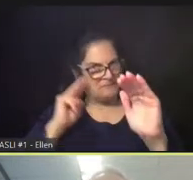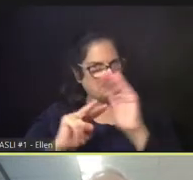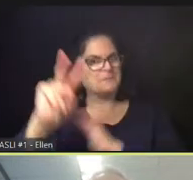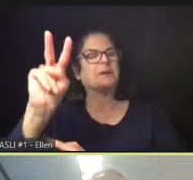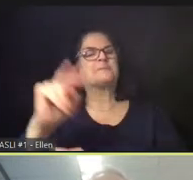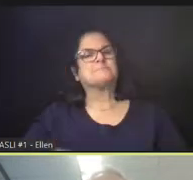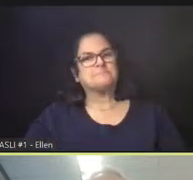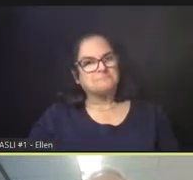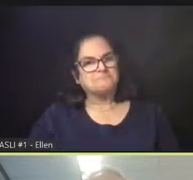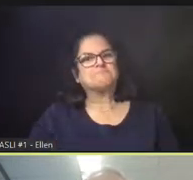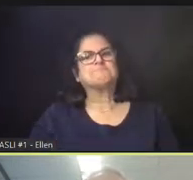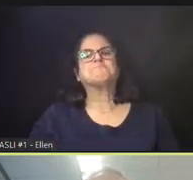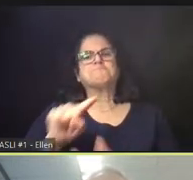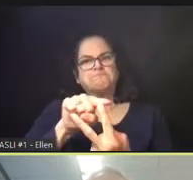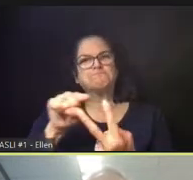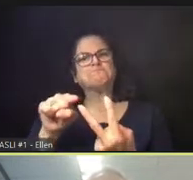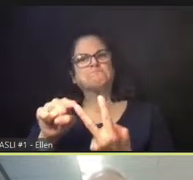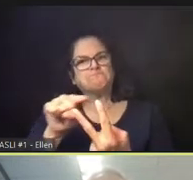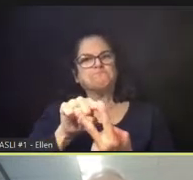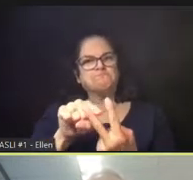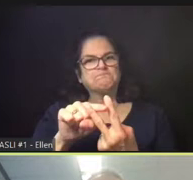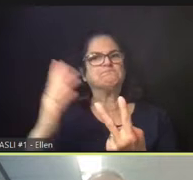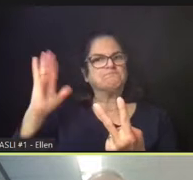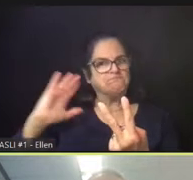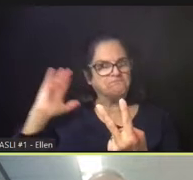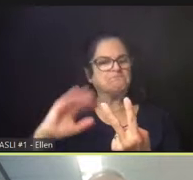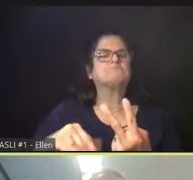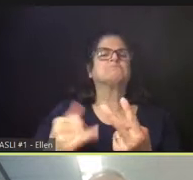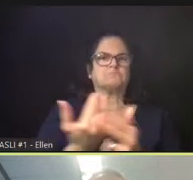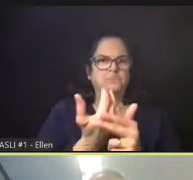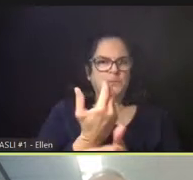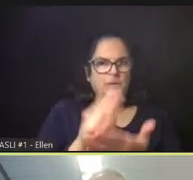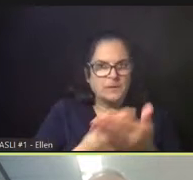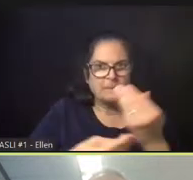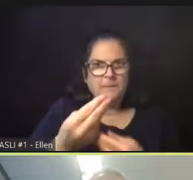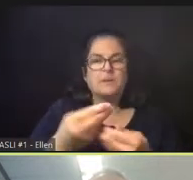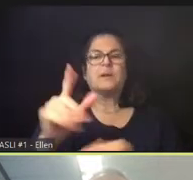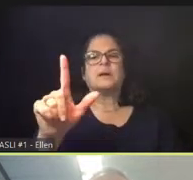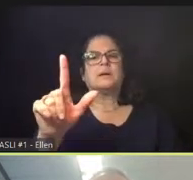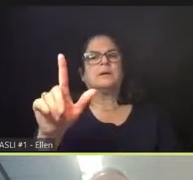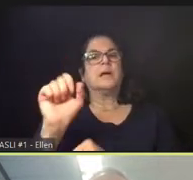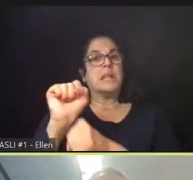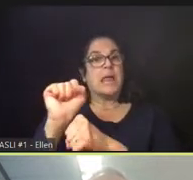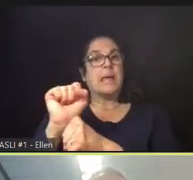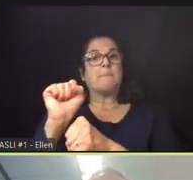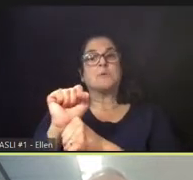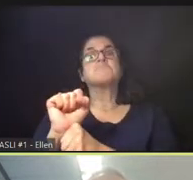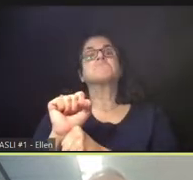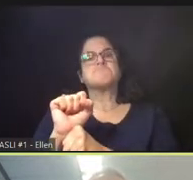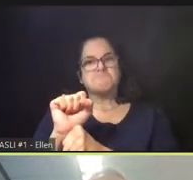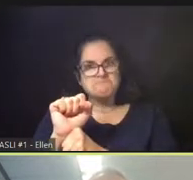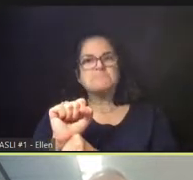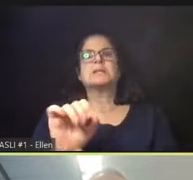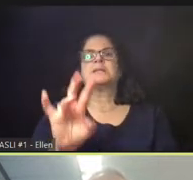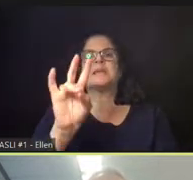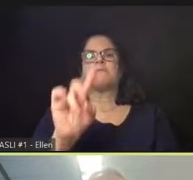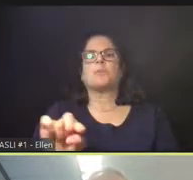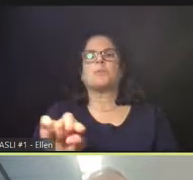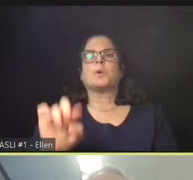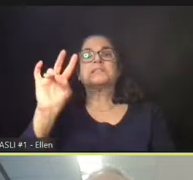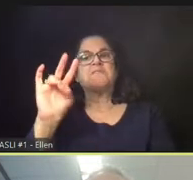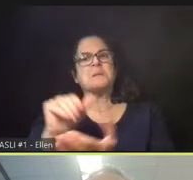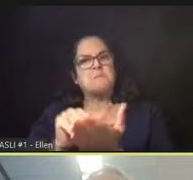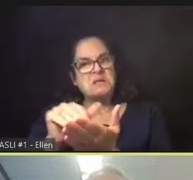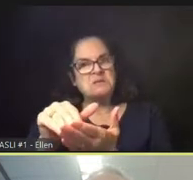both to the amended and original budgets. Labor, we're positive by about $7.7 million. Materials,